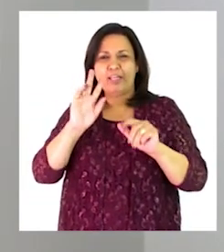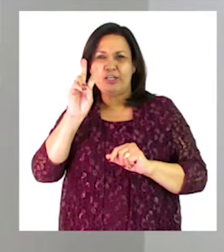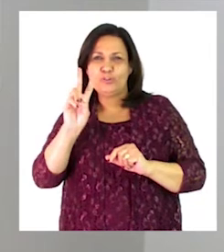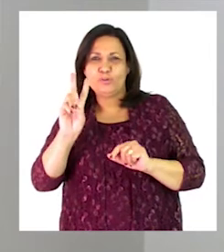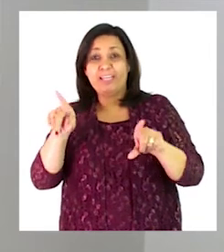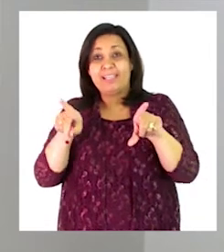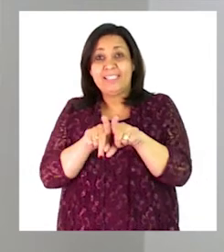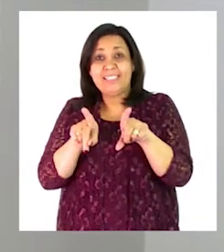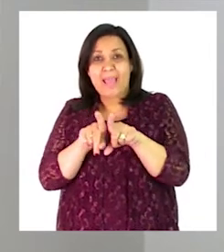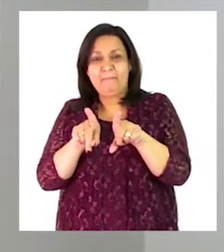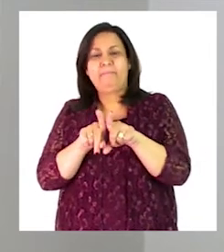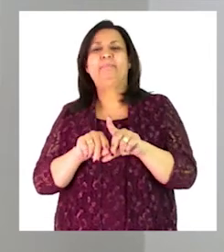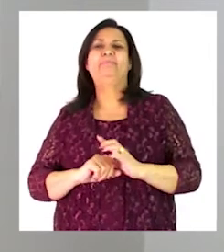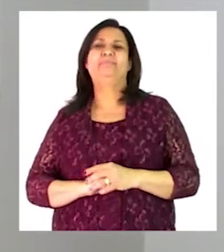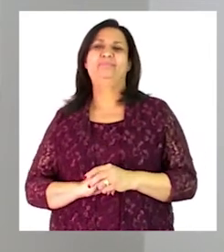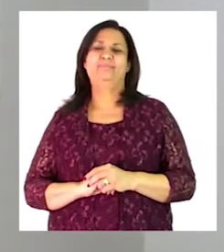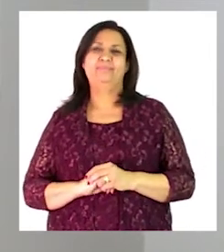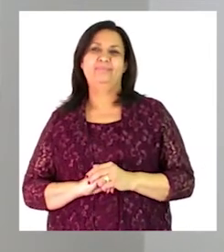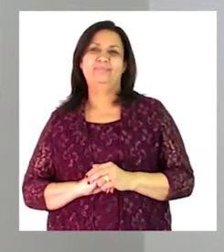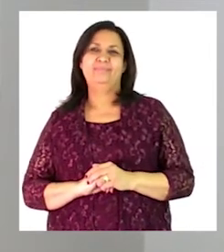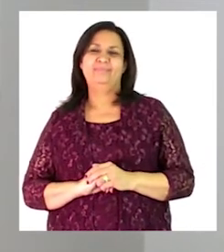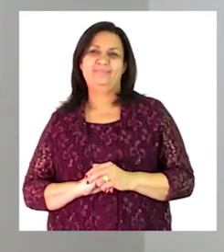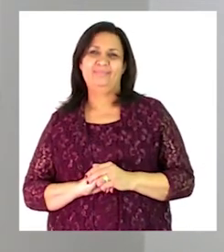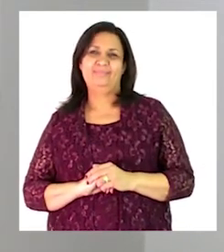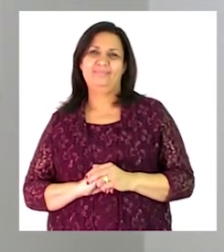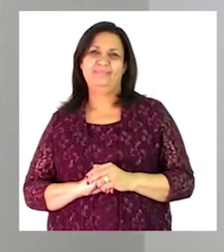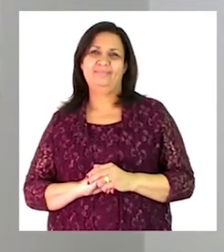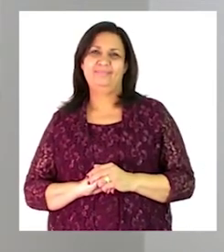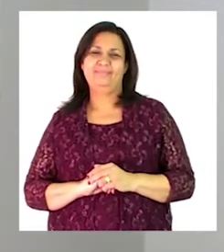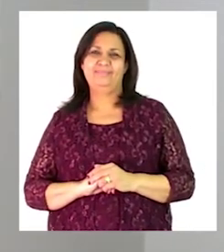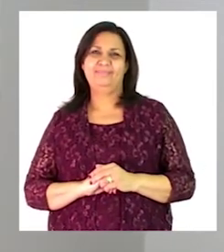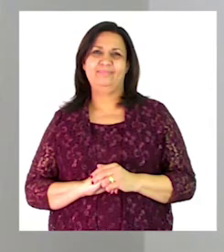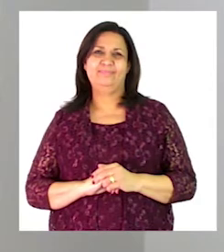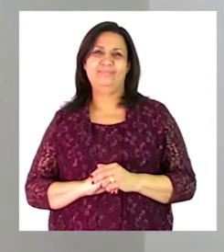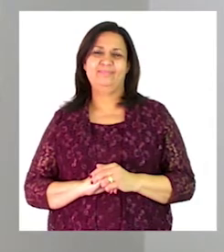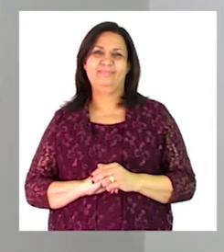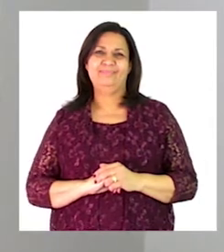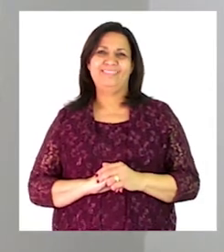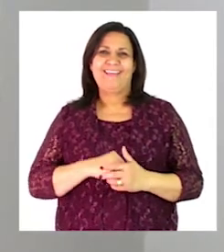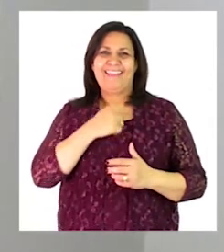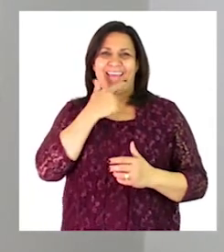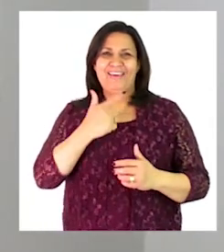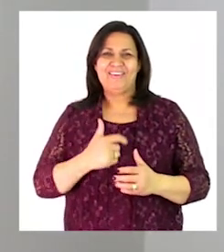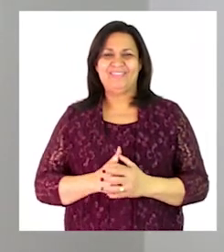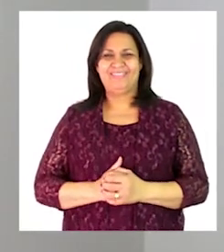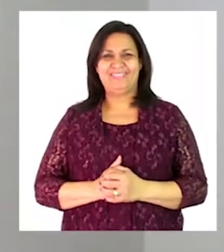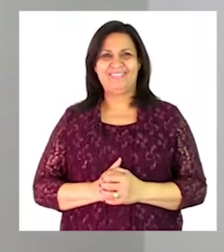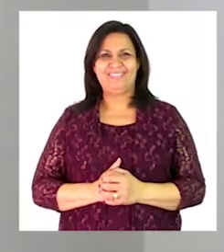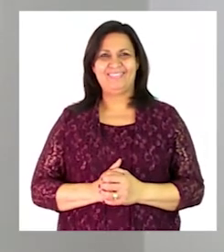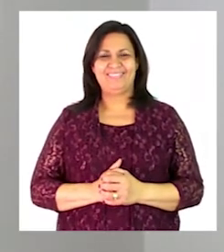two to show that they are the same. Now, thank you. Let's go back to our